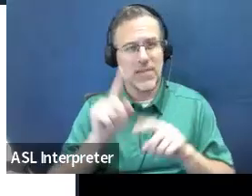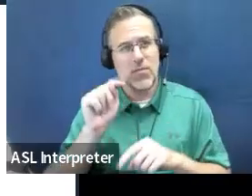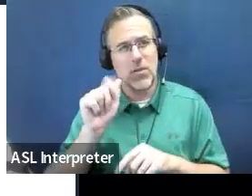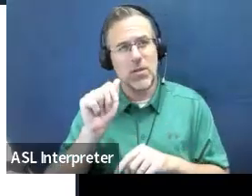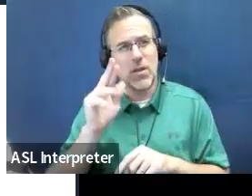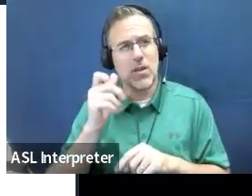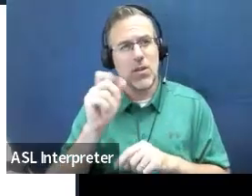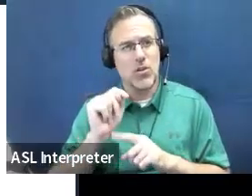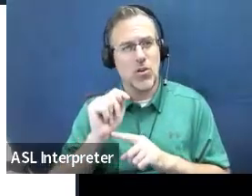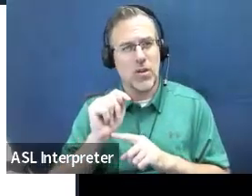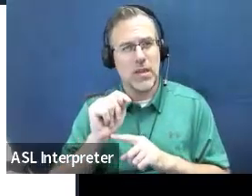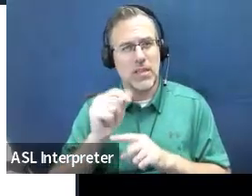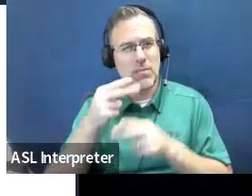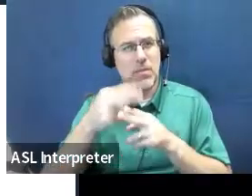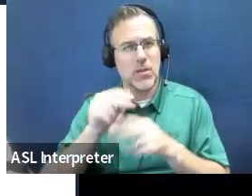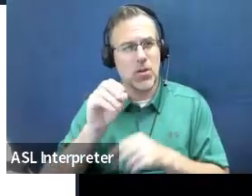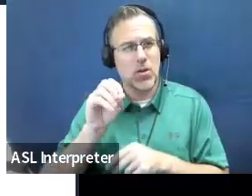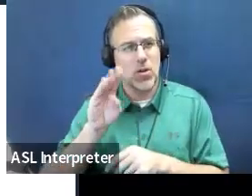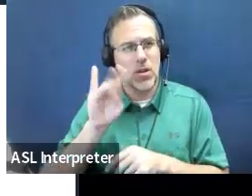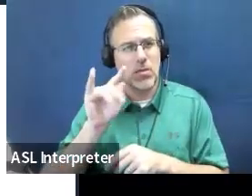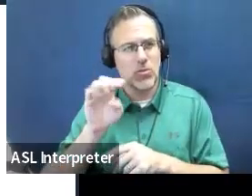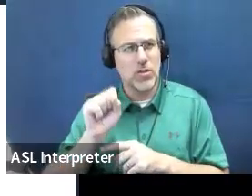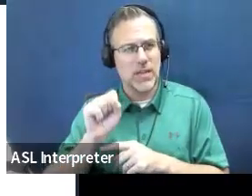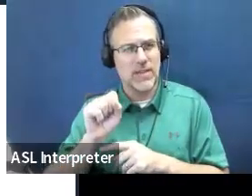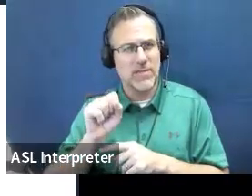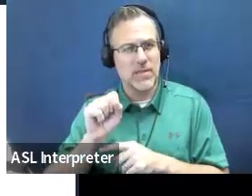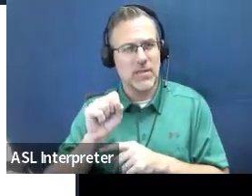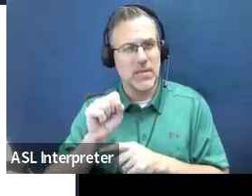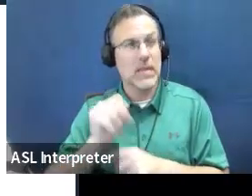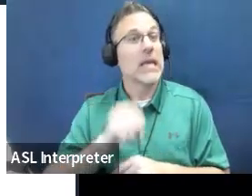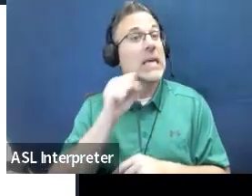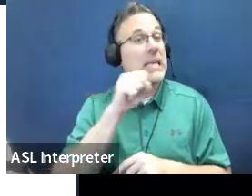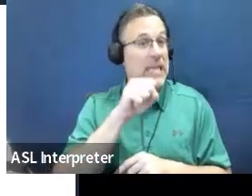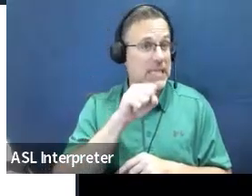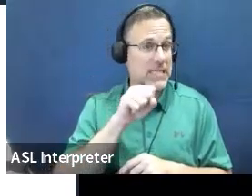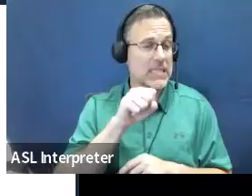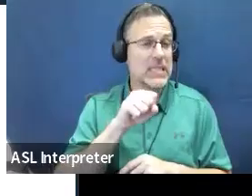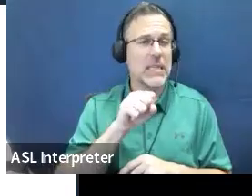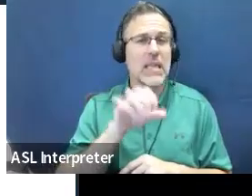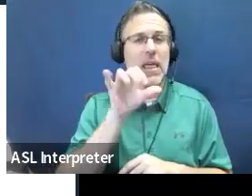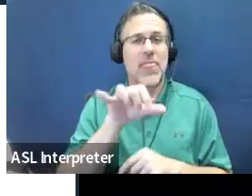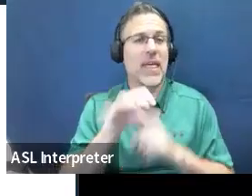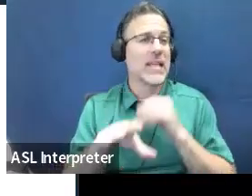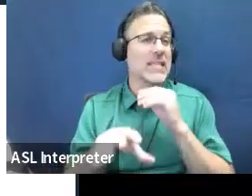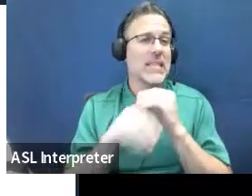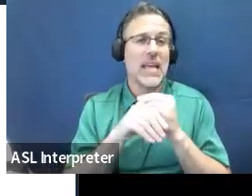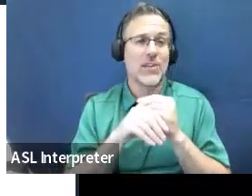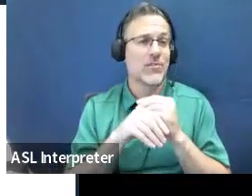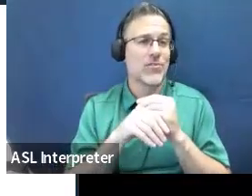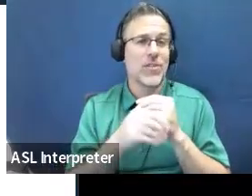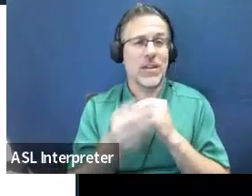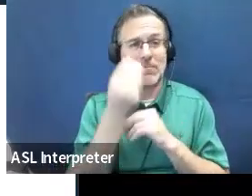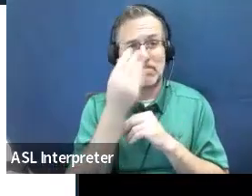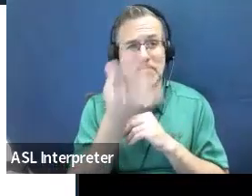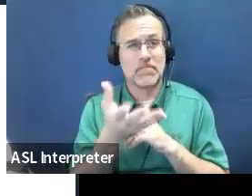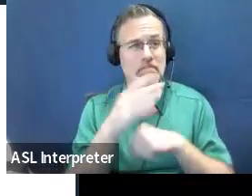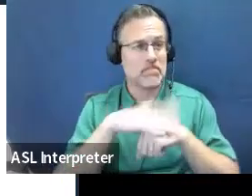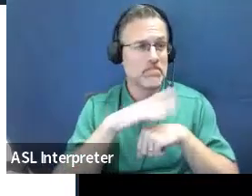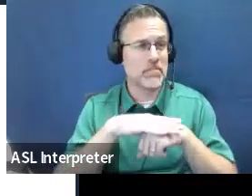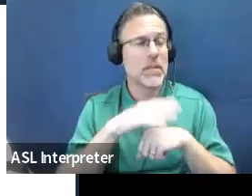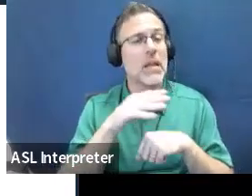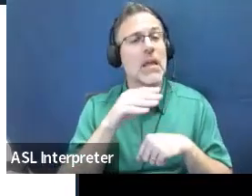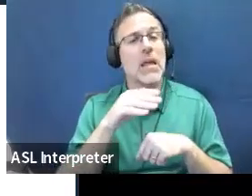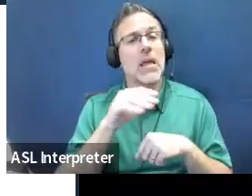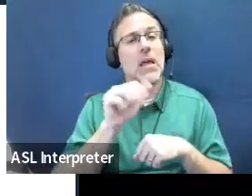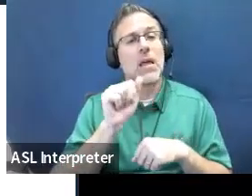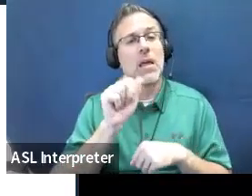be the objectives rather than split? Yes. Okay. And then this is kind of an extra caveat is that